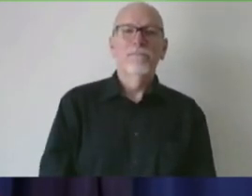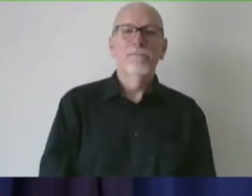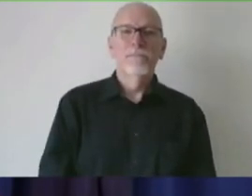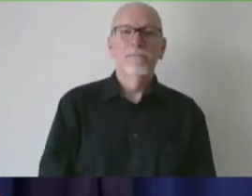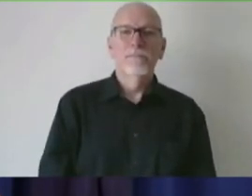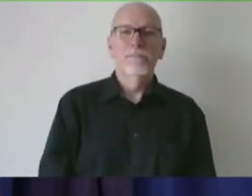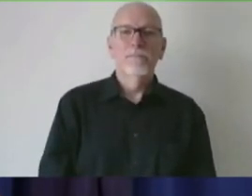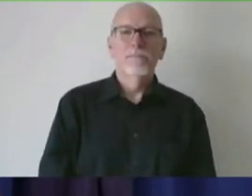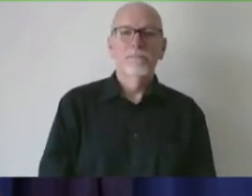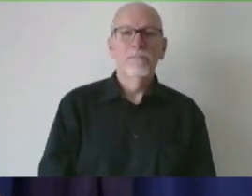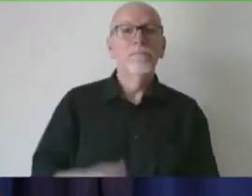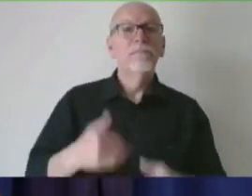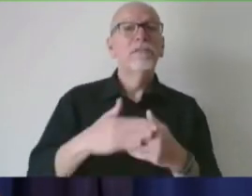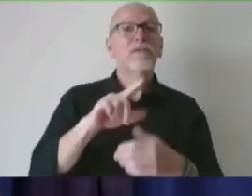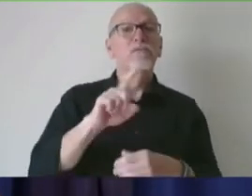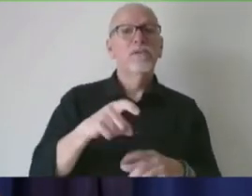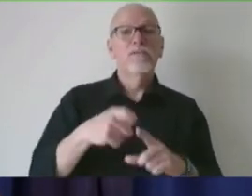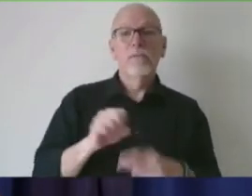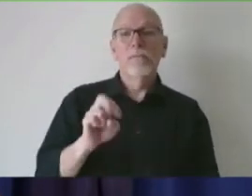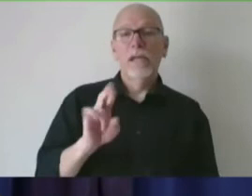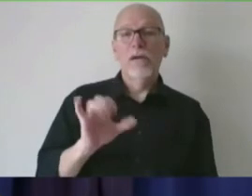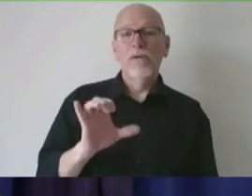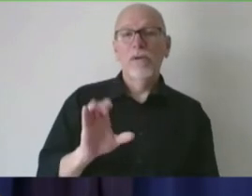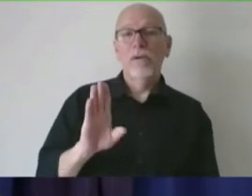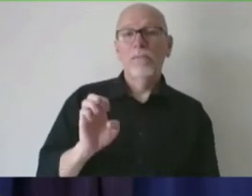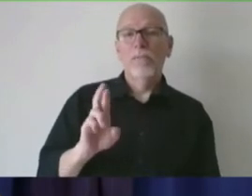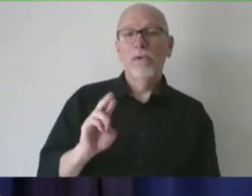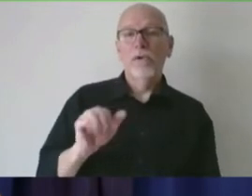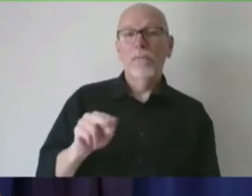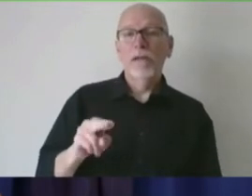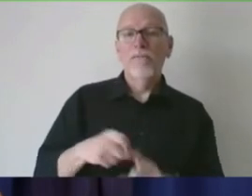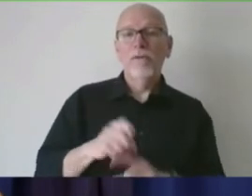Next question is from Eric Berman of WIBC.